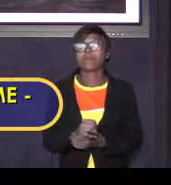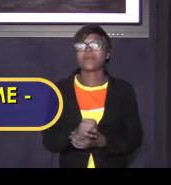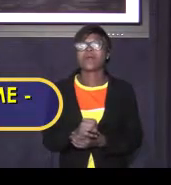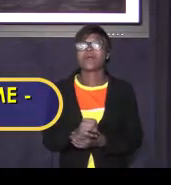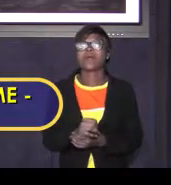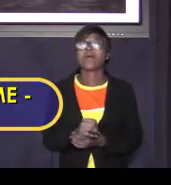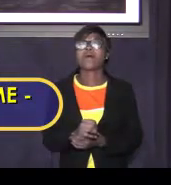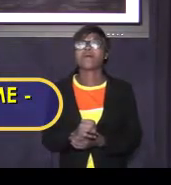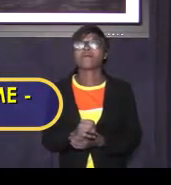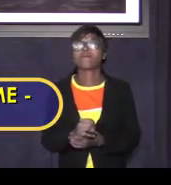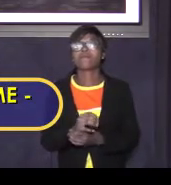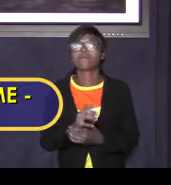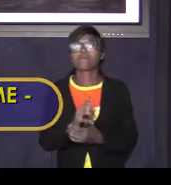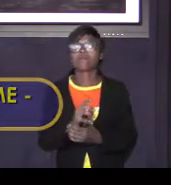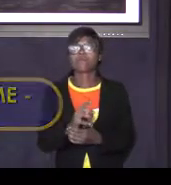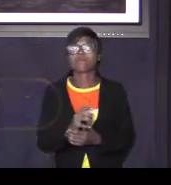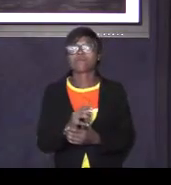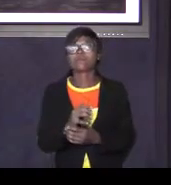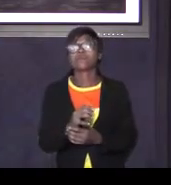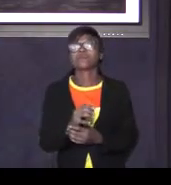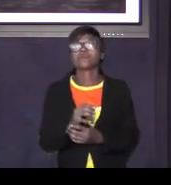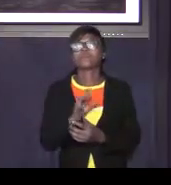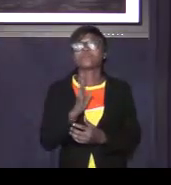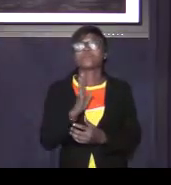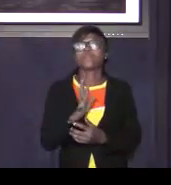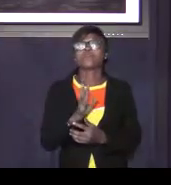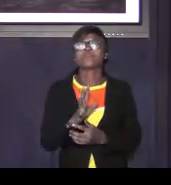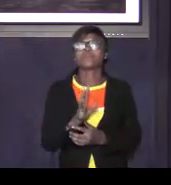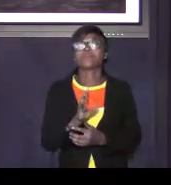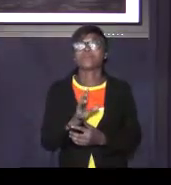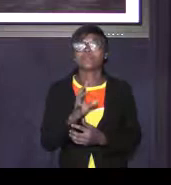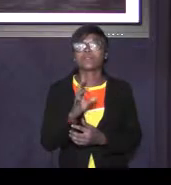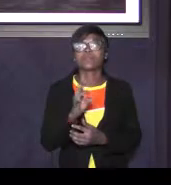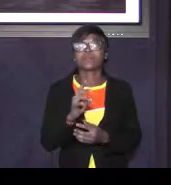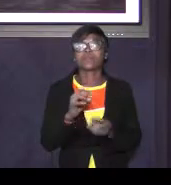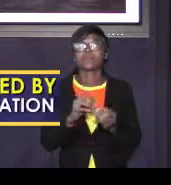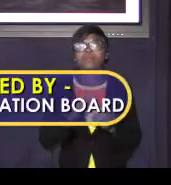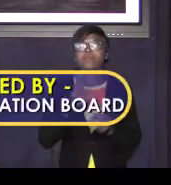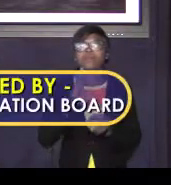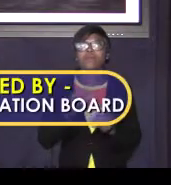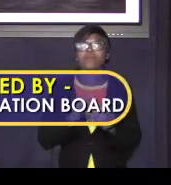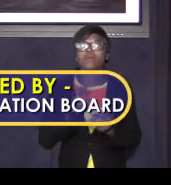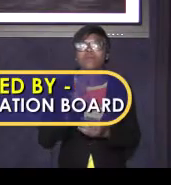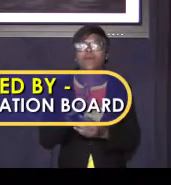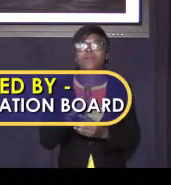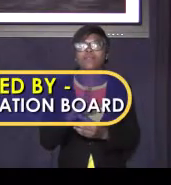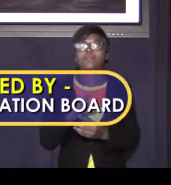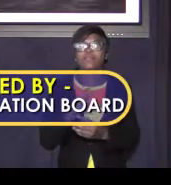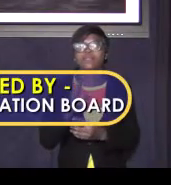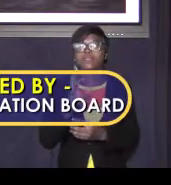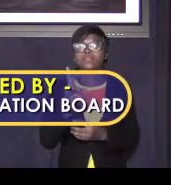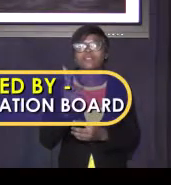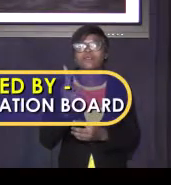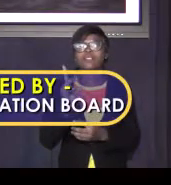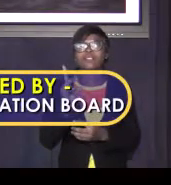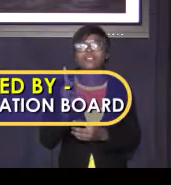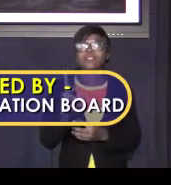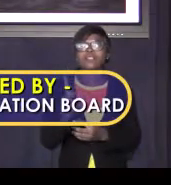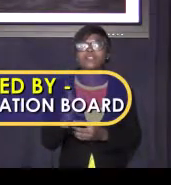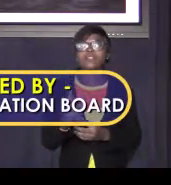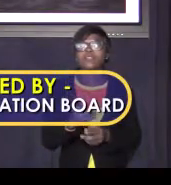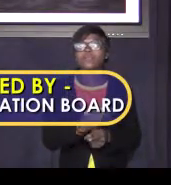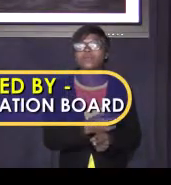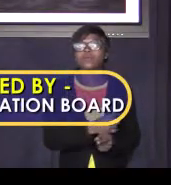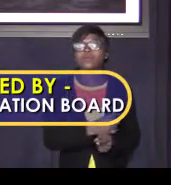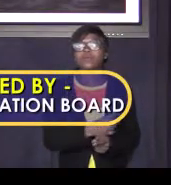Okay, so 5 plus 0 plus 0 is 5. 7 plus 5 is 12. 12 plus 5 is 17. Regroup 1. 1 plus